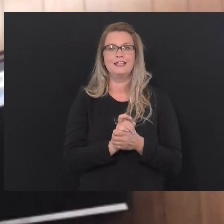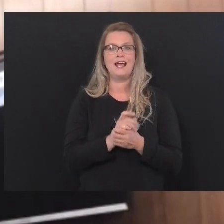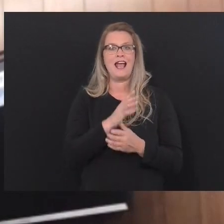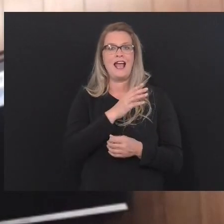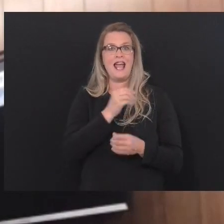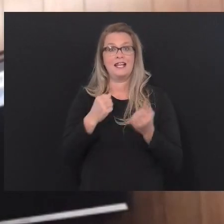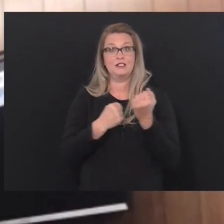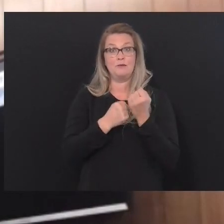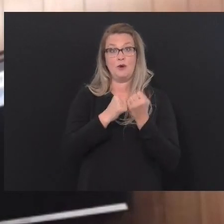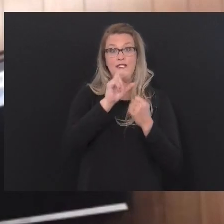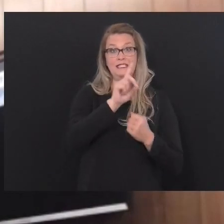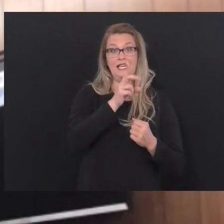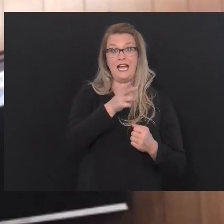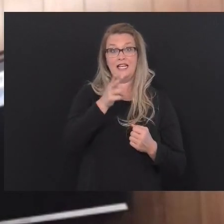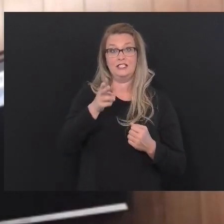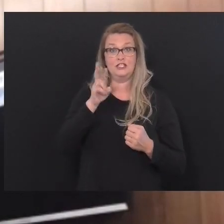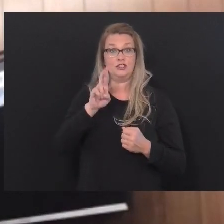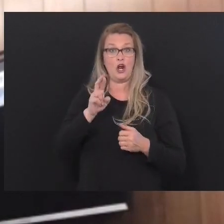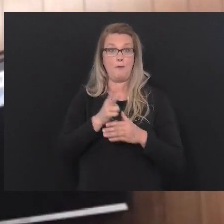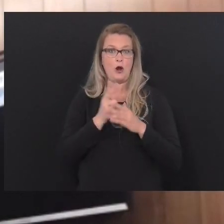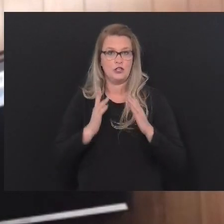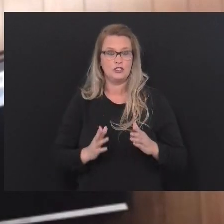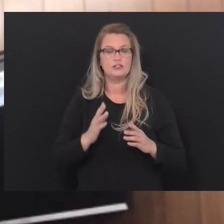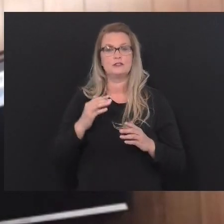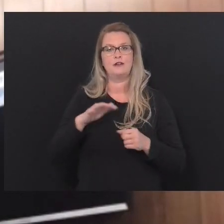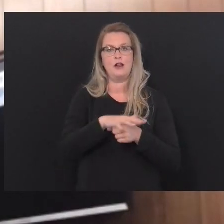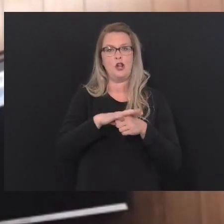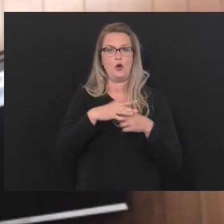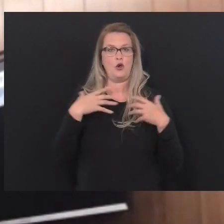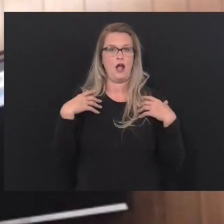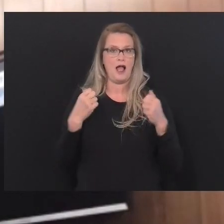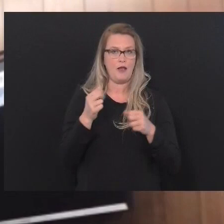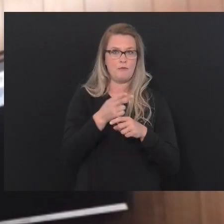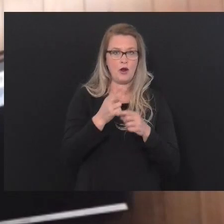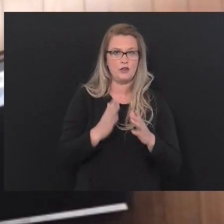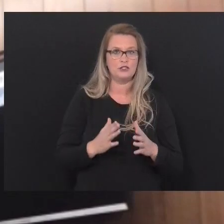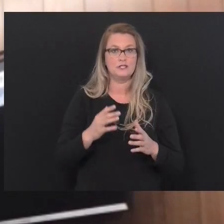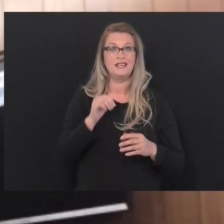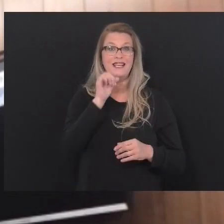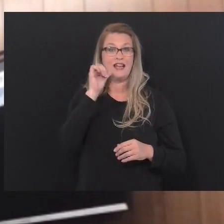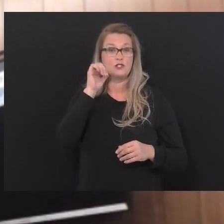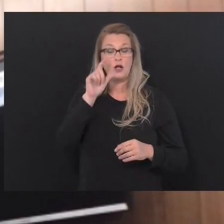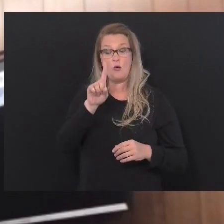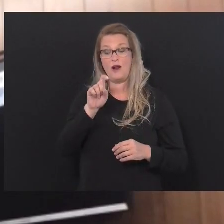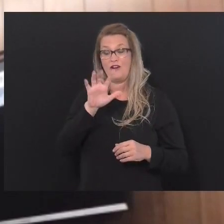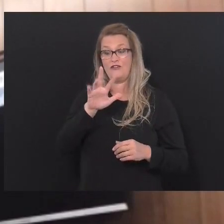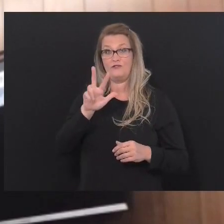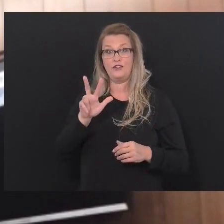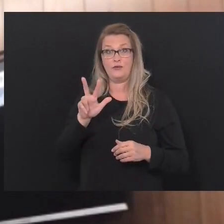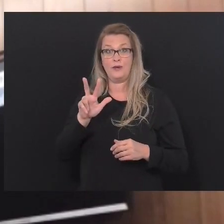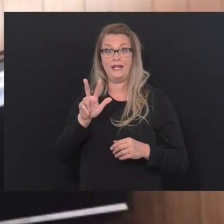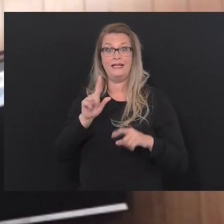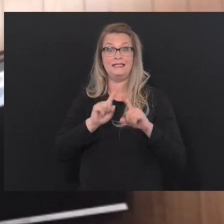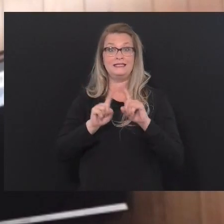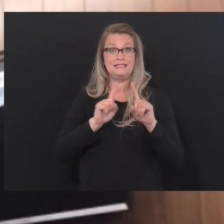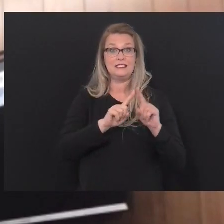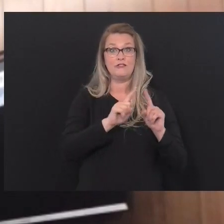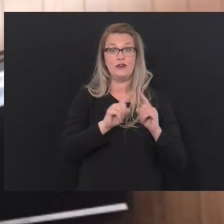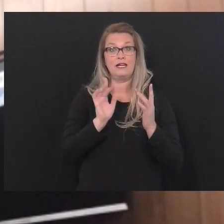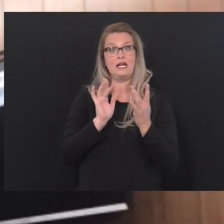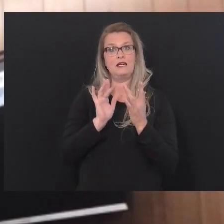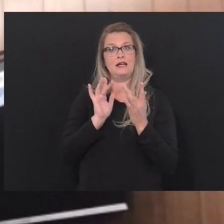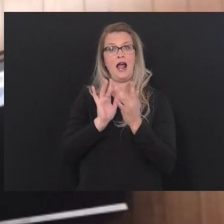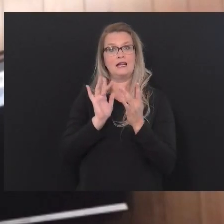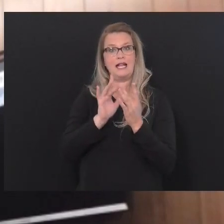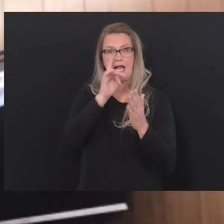our DHHR partners, our local health partners, yesterday we supported 153 engagements related to contact